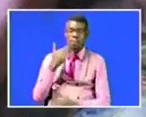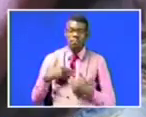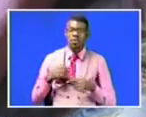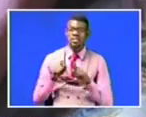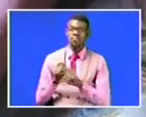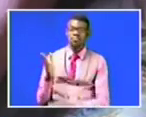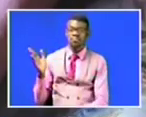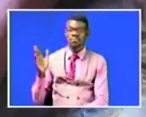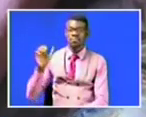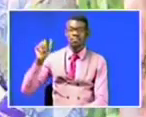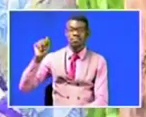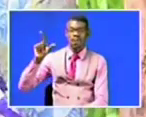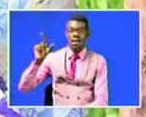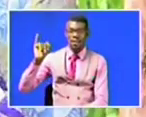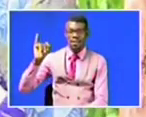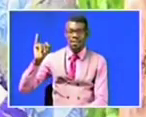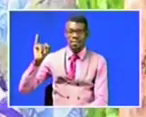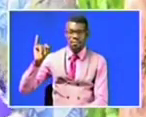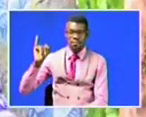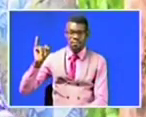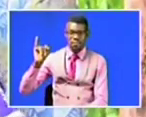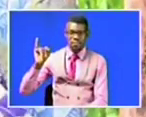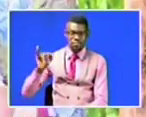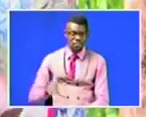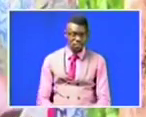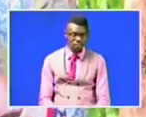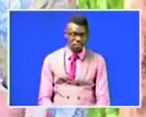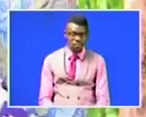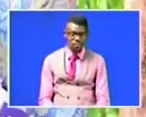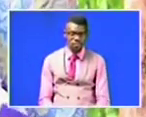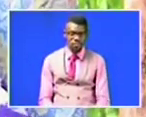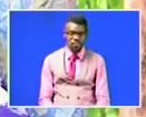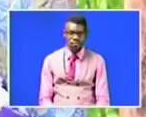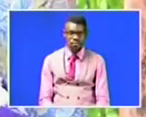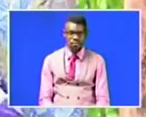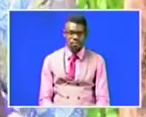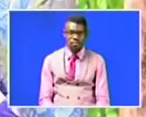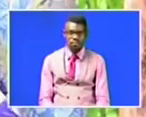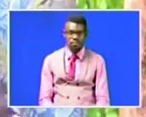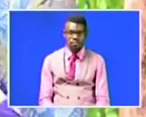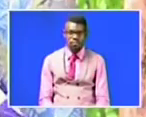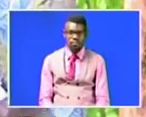Ali Idi Tamba. Ni fear hata na naumwa nasikia.